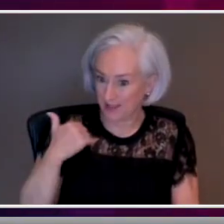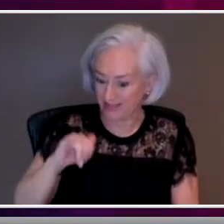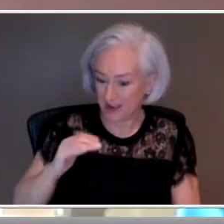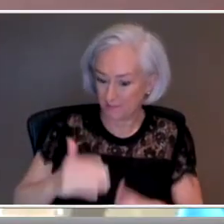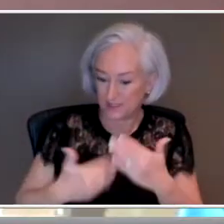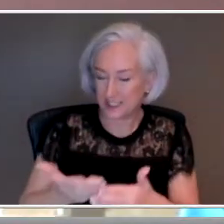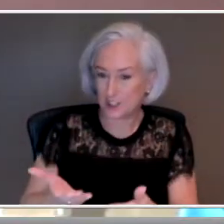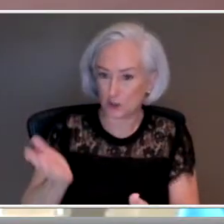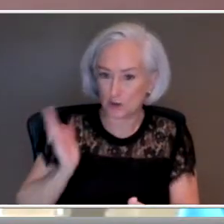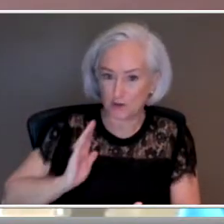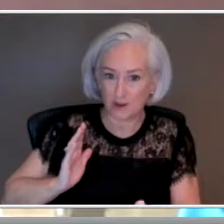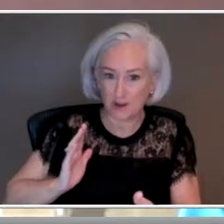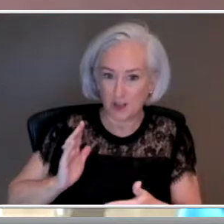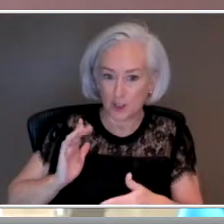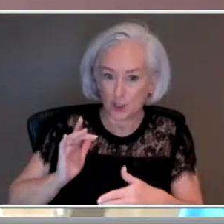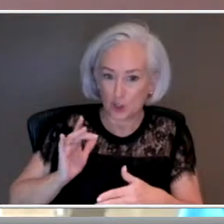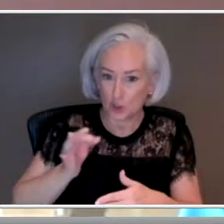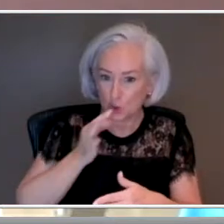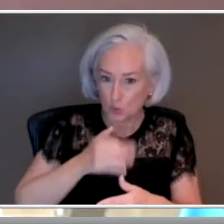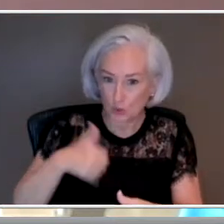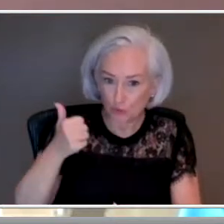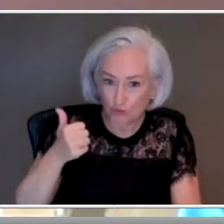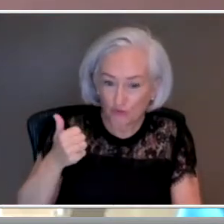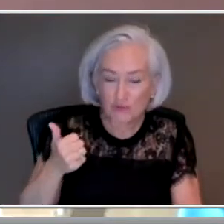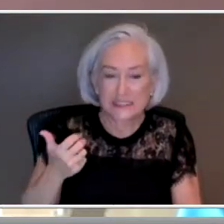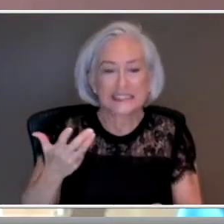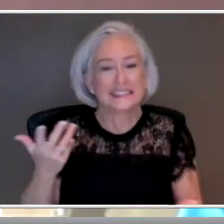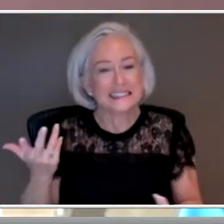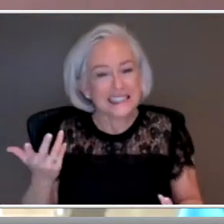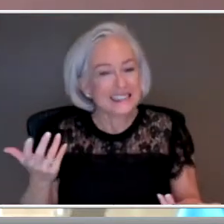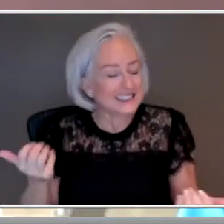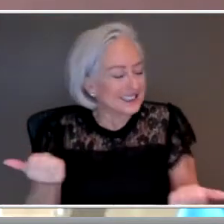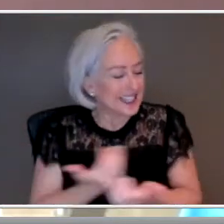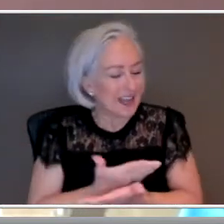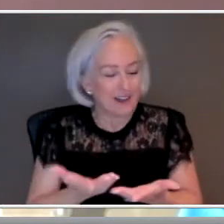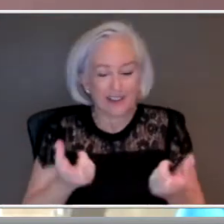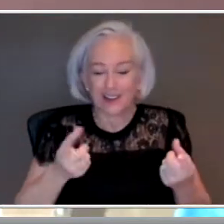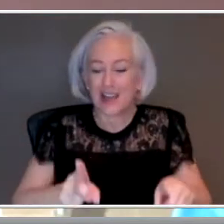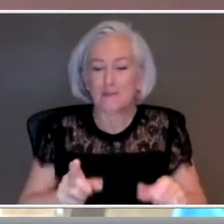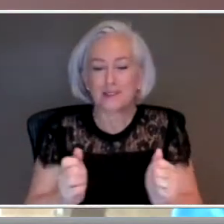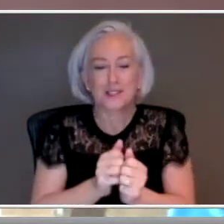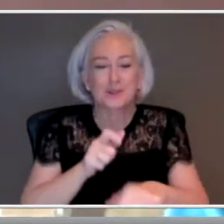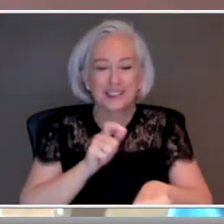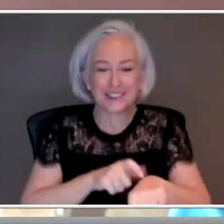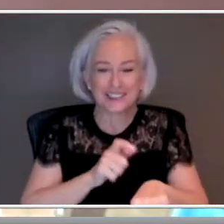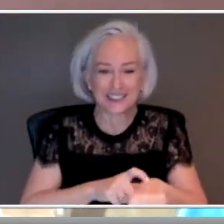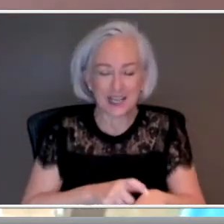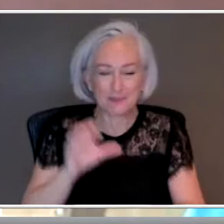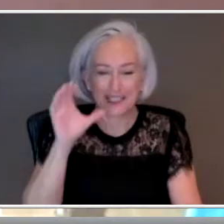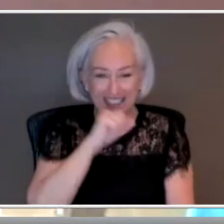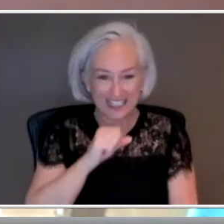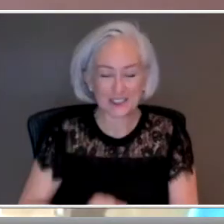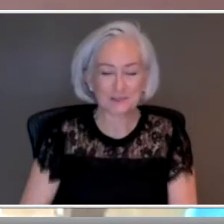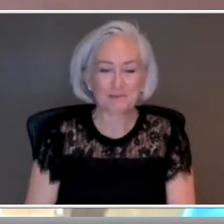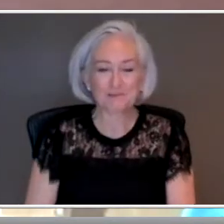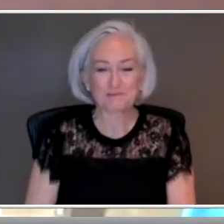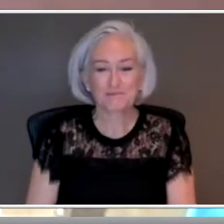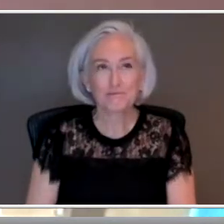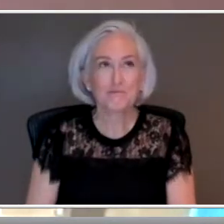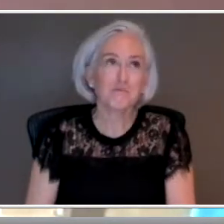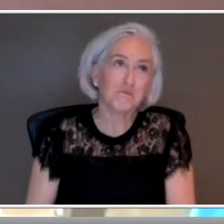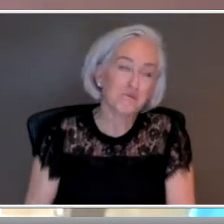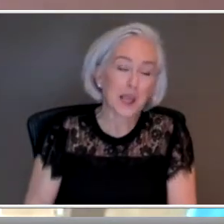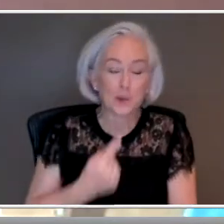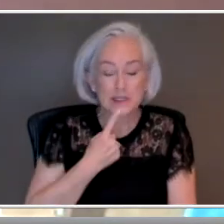I'm kind of fatalistic about that. Everything comes with its own time. I guess the short answer would be yes,